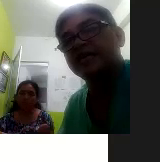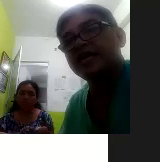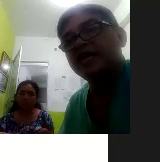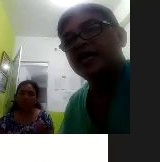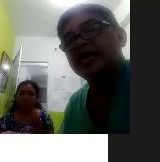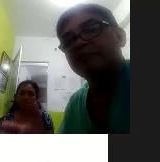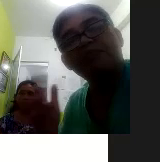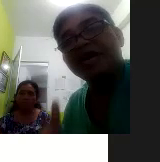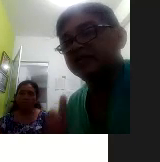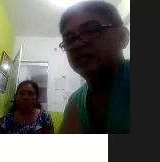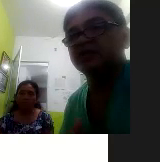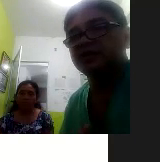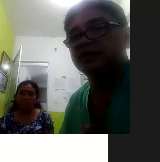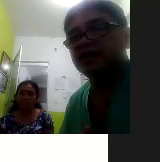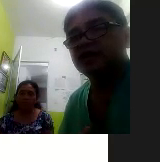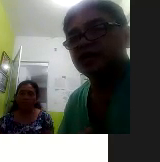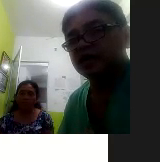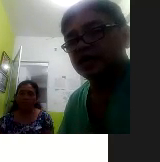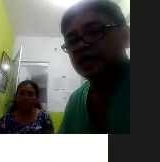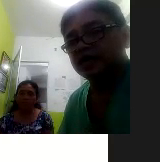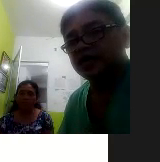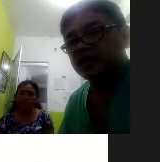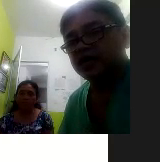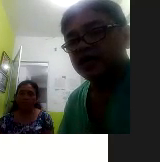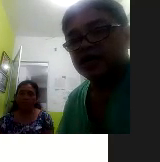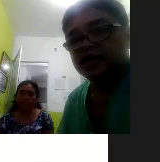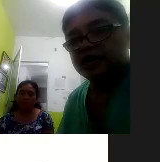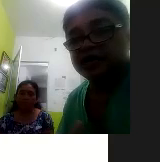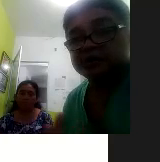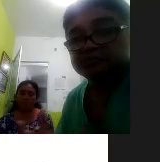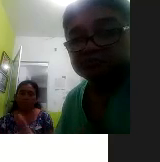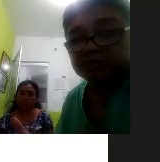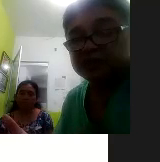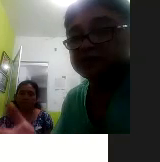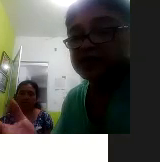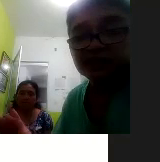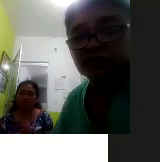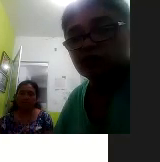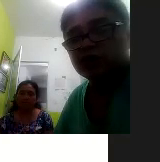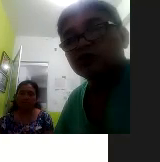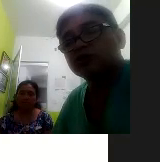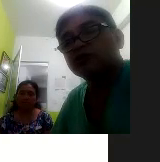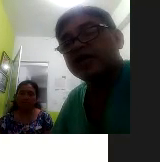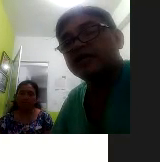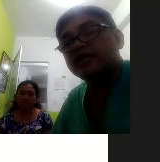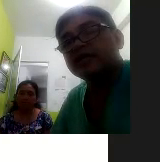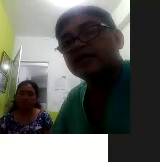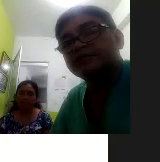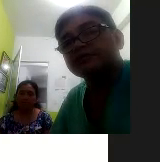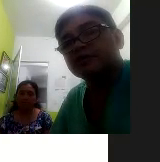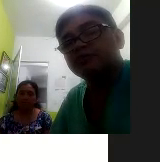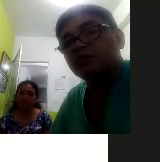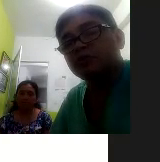risk very early. Uh, and that's a good question, Dr. Kennedy.